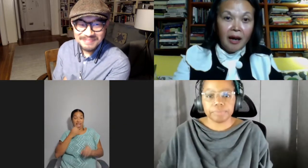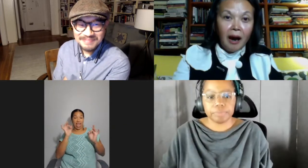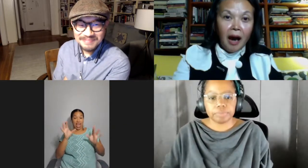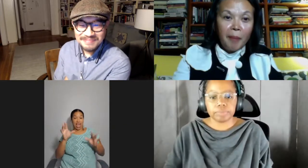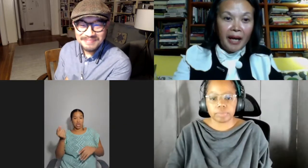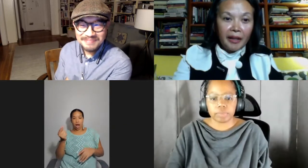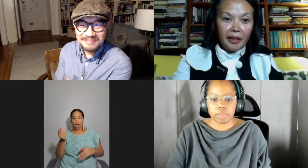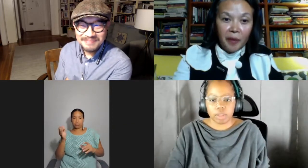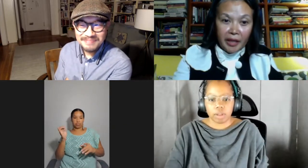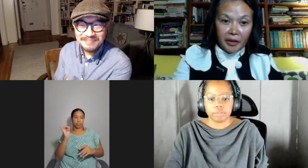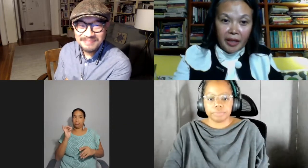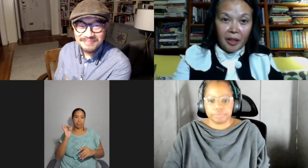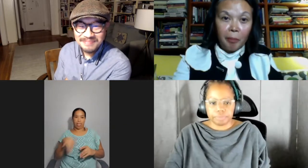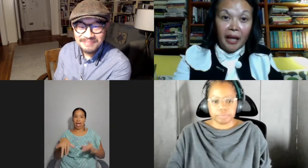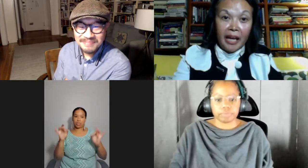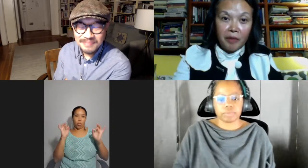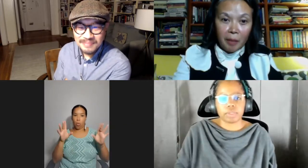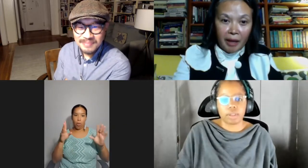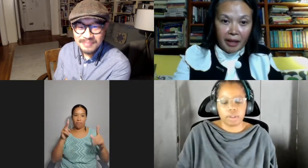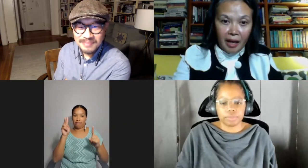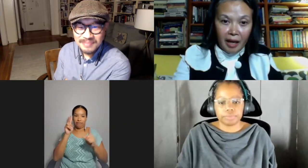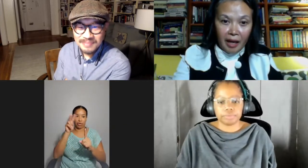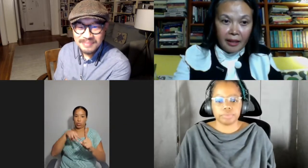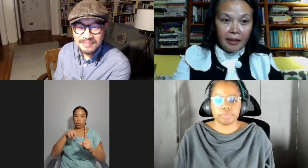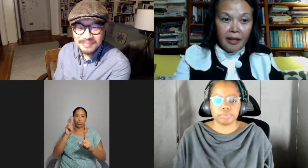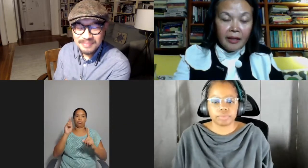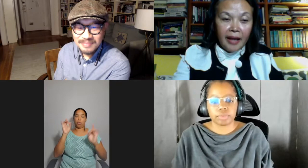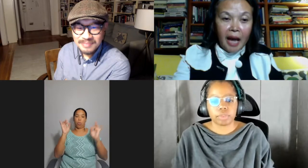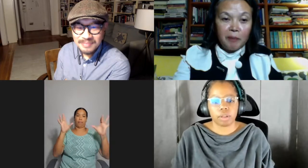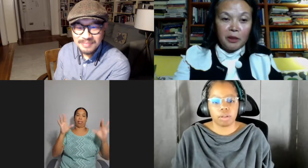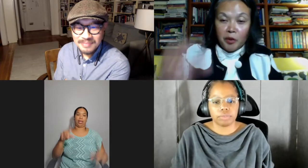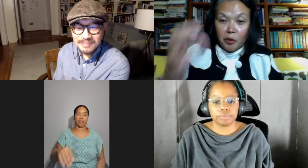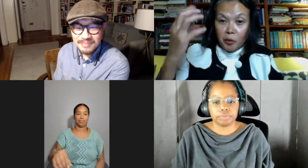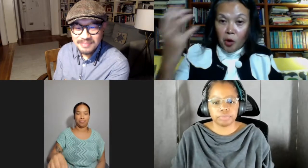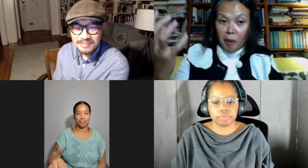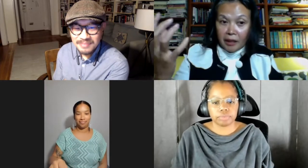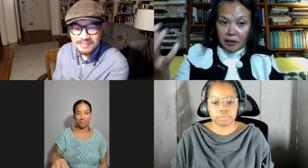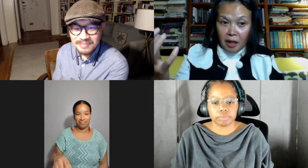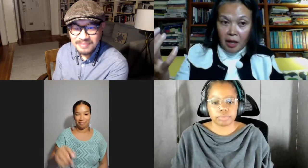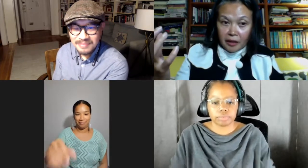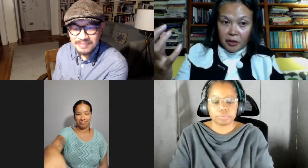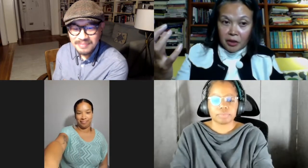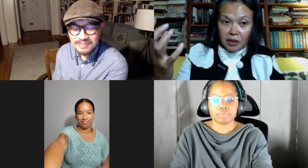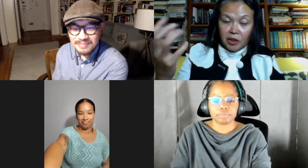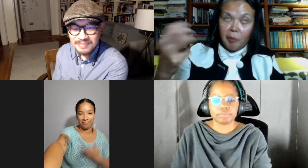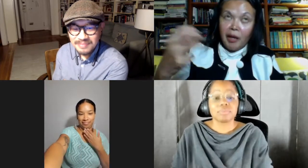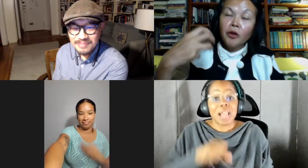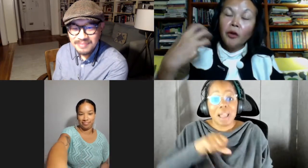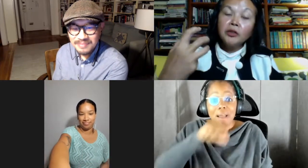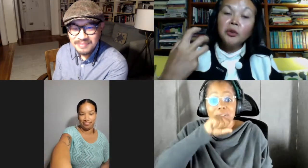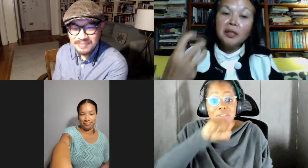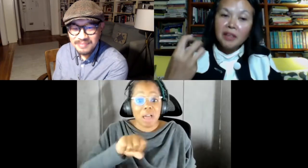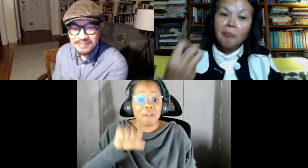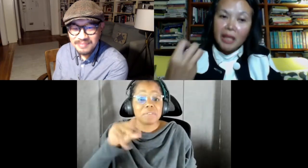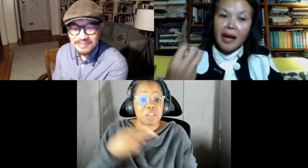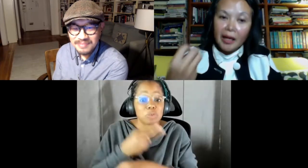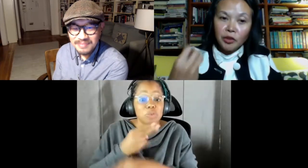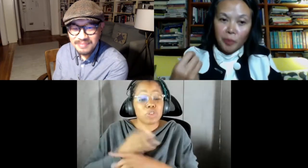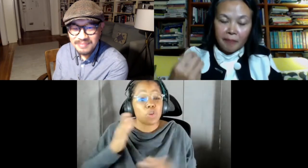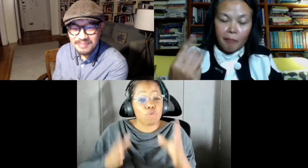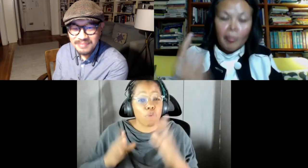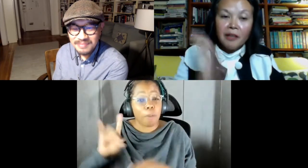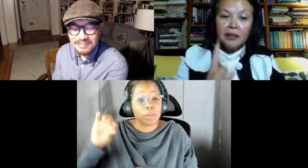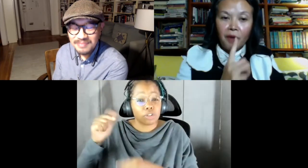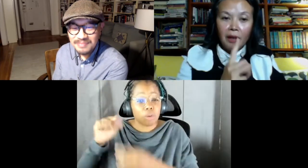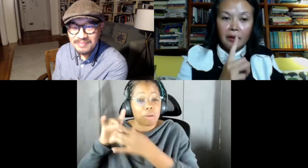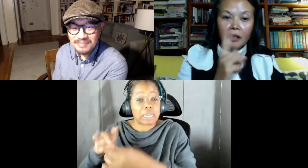clear American rhetoric, the playing with Americana that happens with the robot dog in search history. But I know you're doing something else with